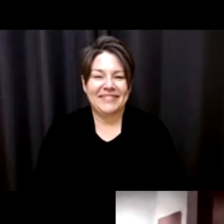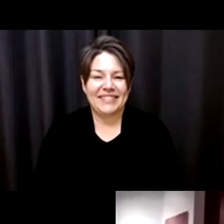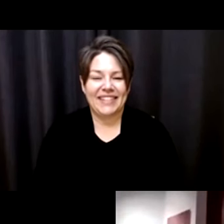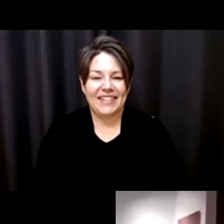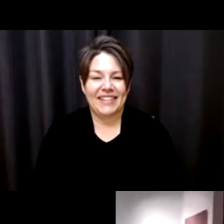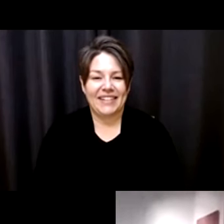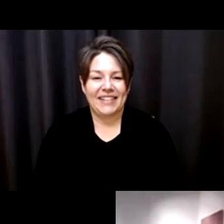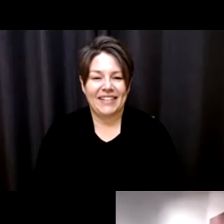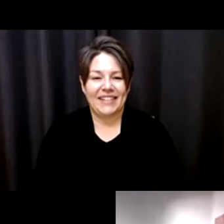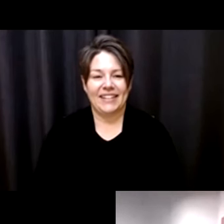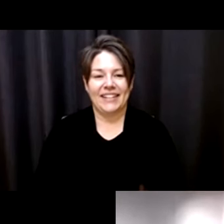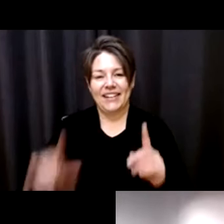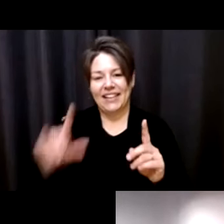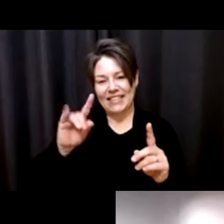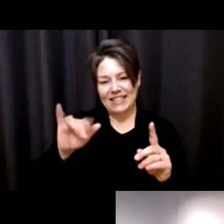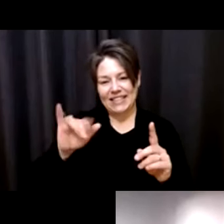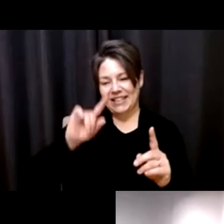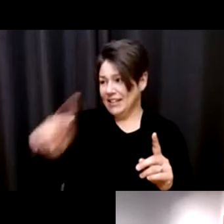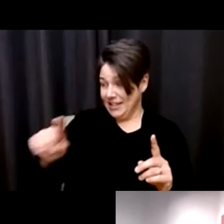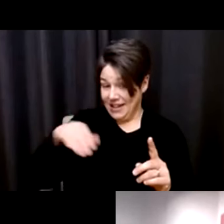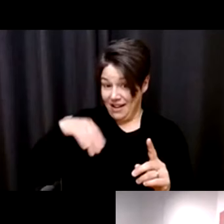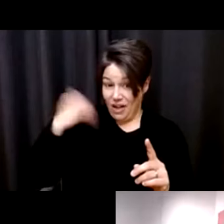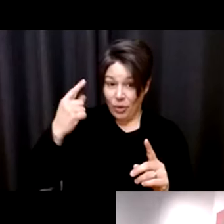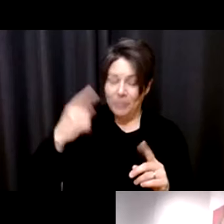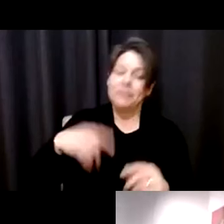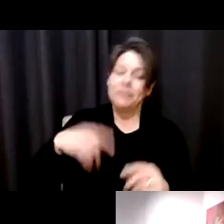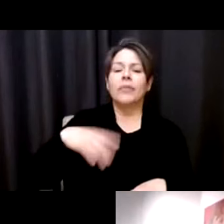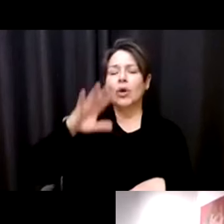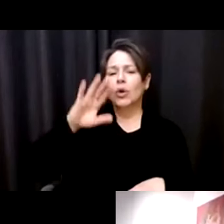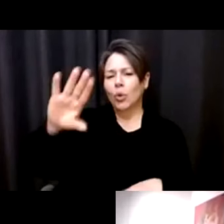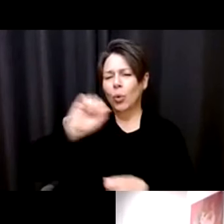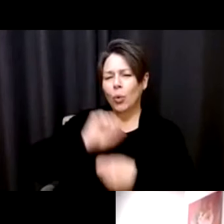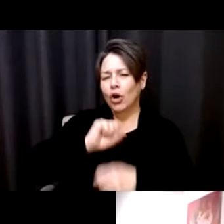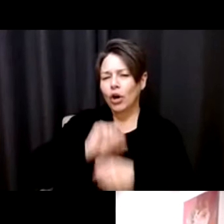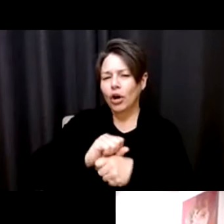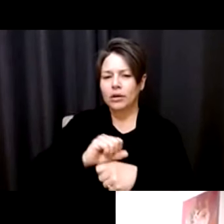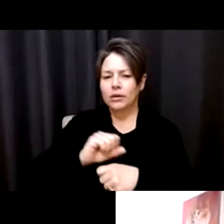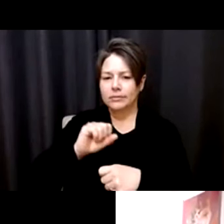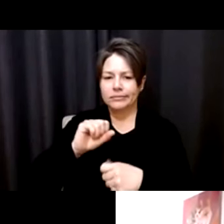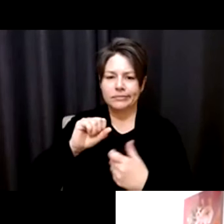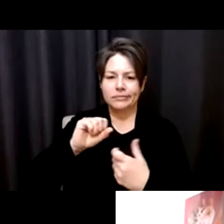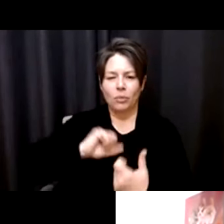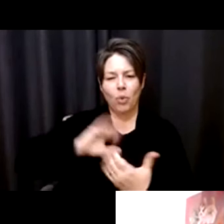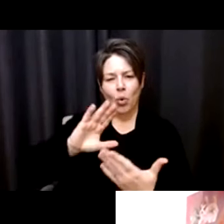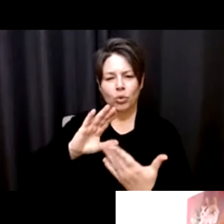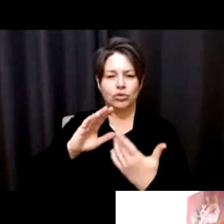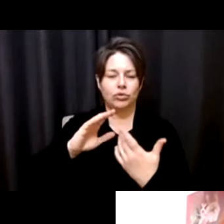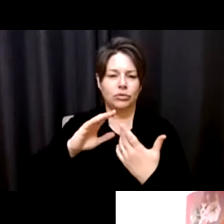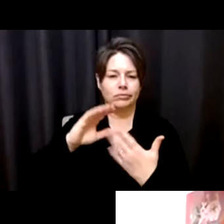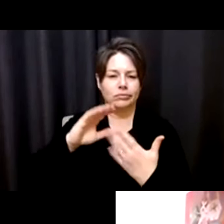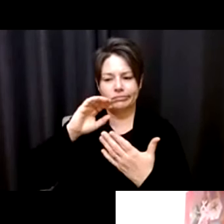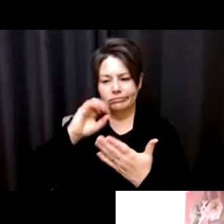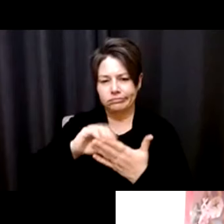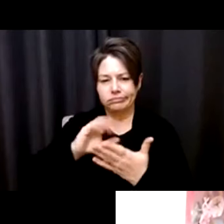I have another question here. How has your work or approach to documenting bee